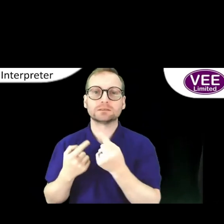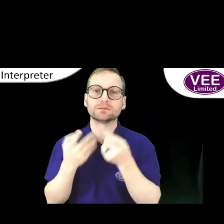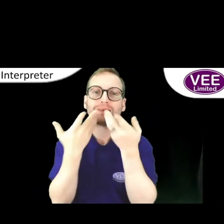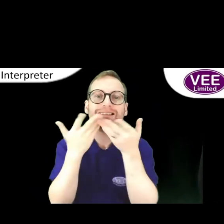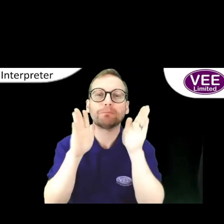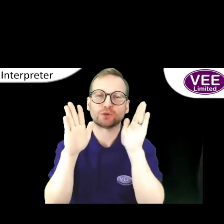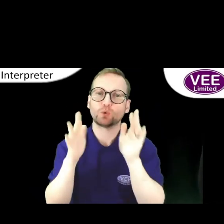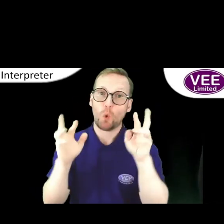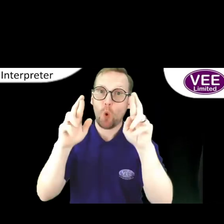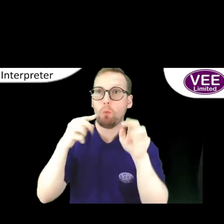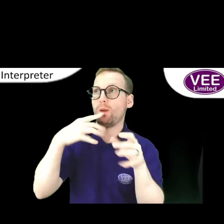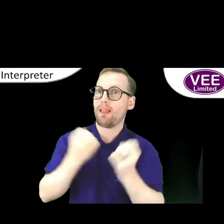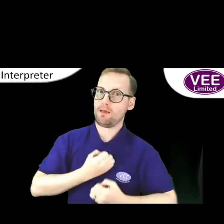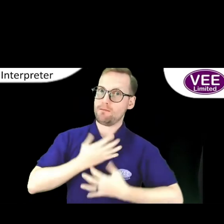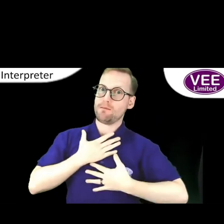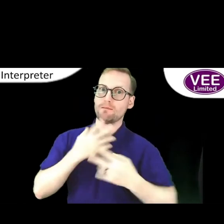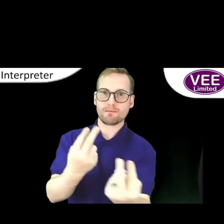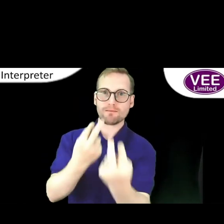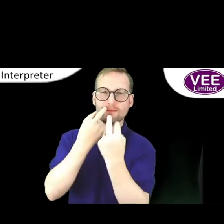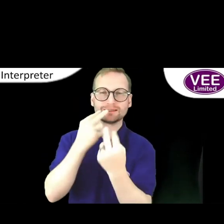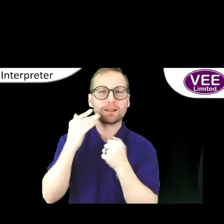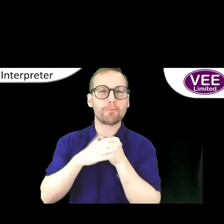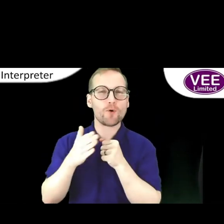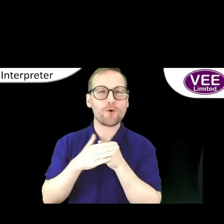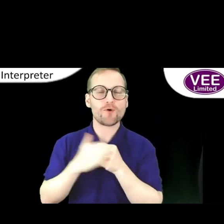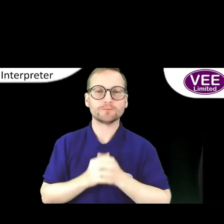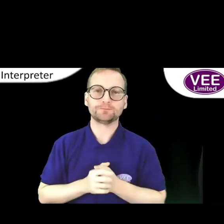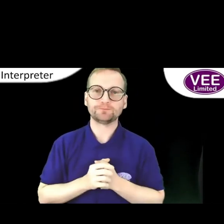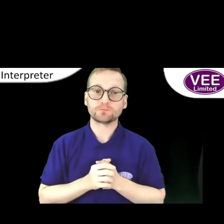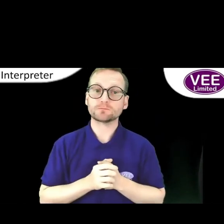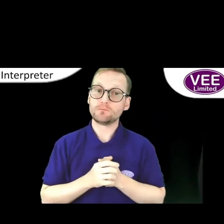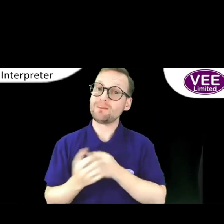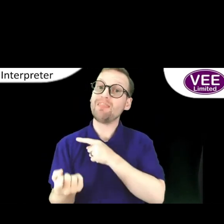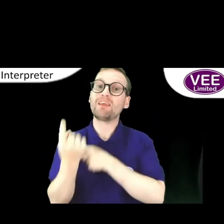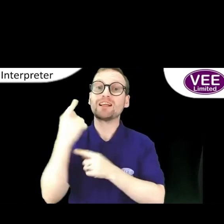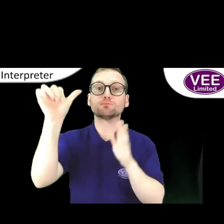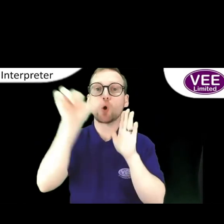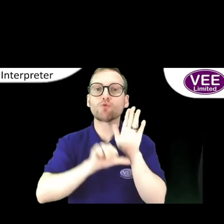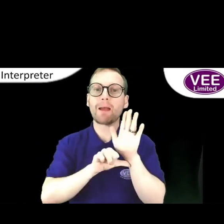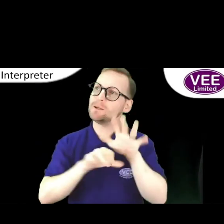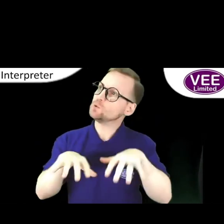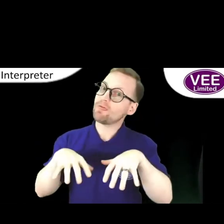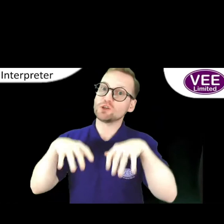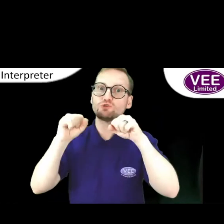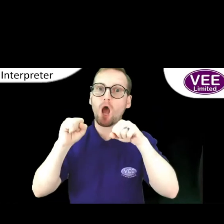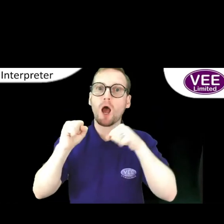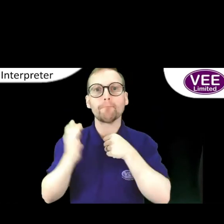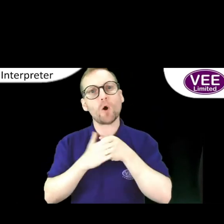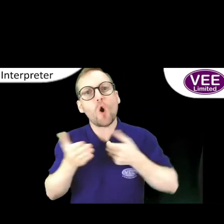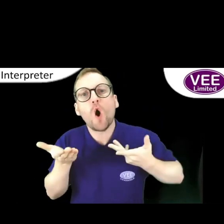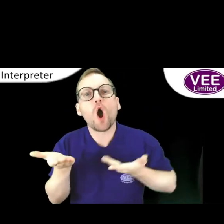that we hope you will be inspired to explore further. We intend our events programme to be the starting point of further